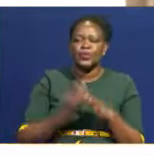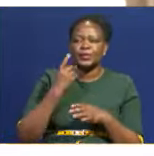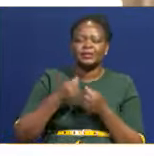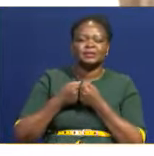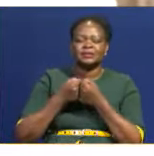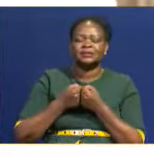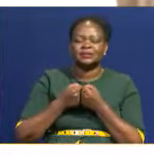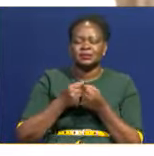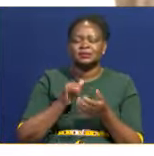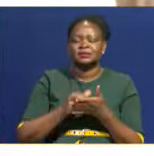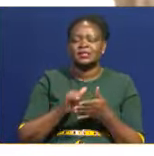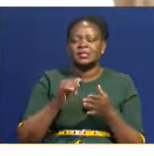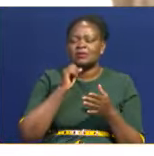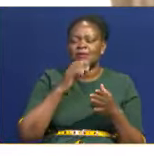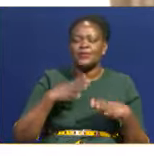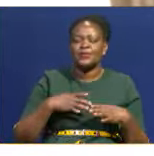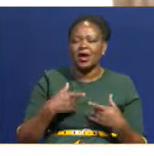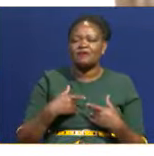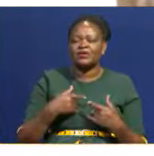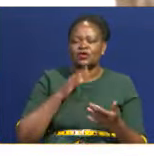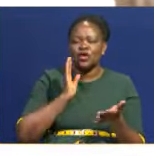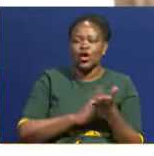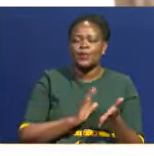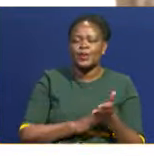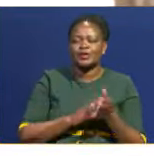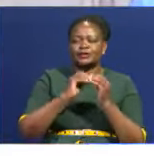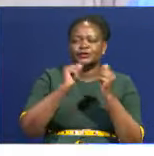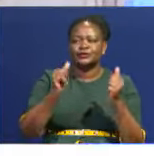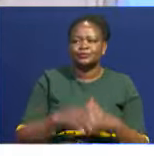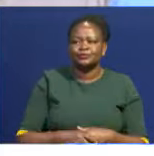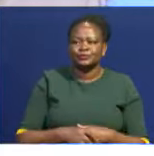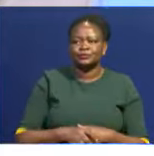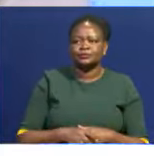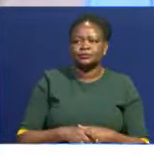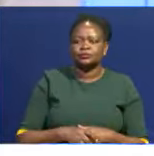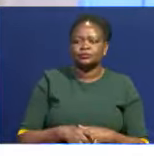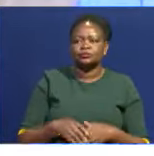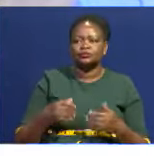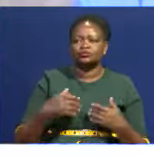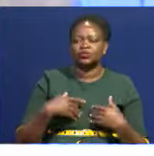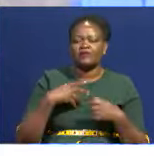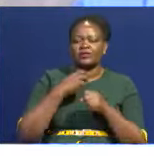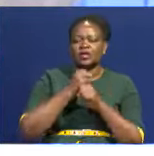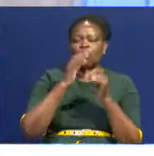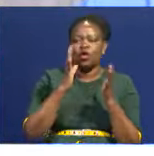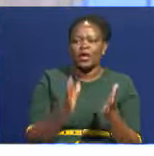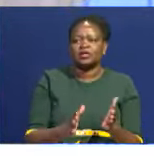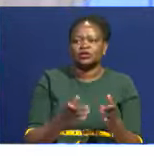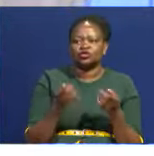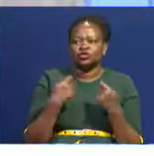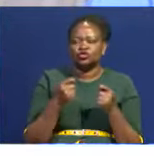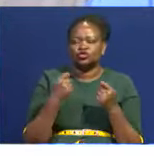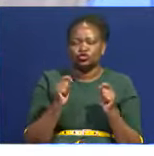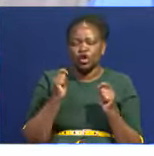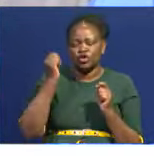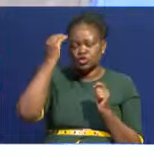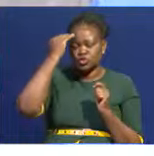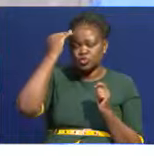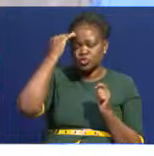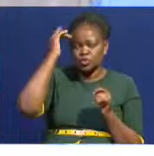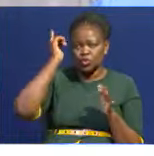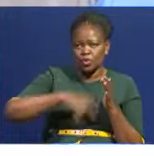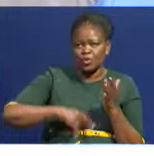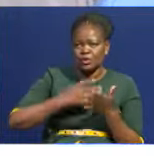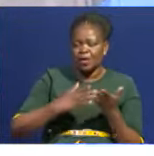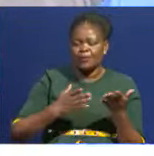challenges facing elderly persons and recommending solutions. Tumepatana na washikadau kujaribu ku identify what